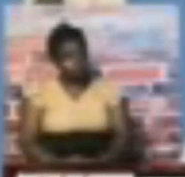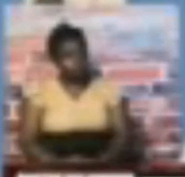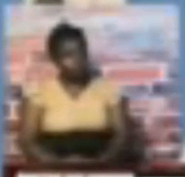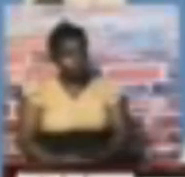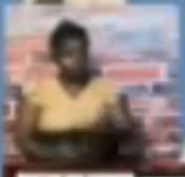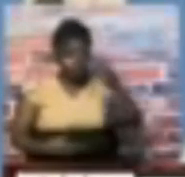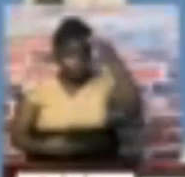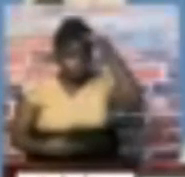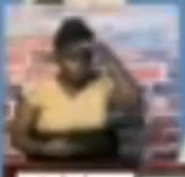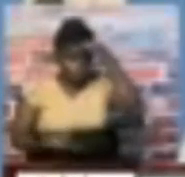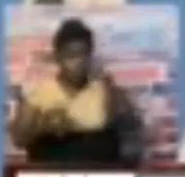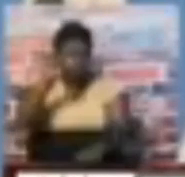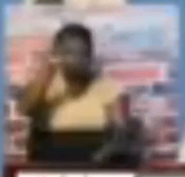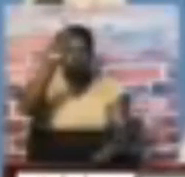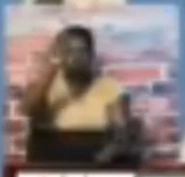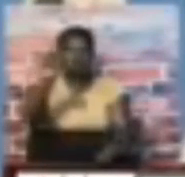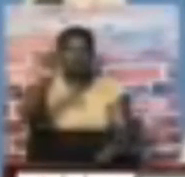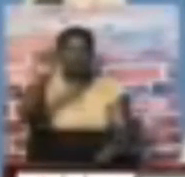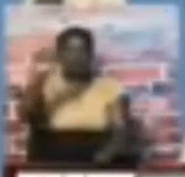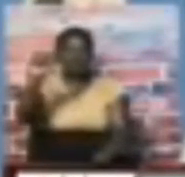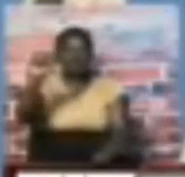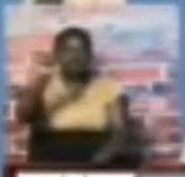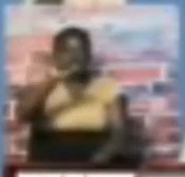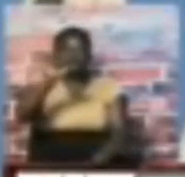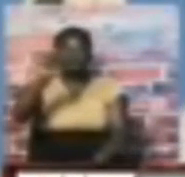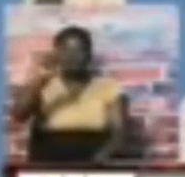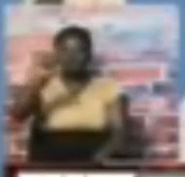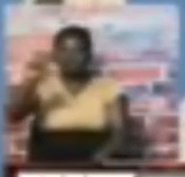Honorable Safia Narure Juko, 20 million shillings.